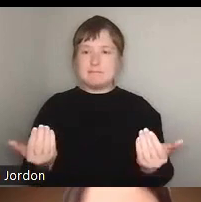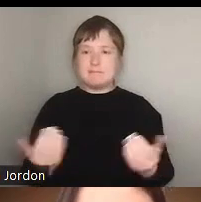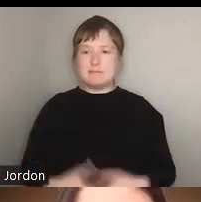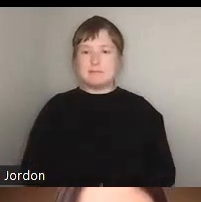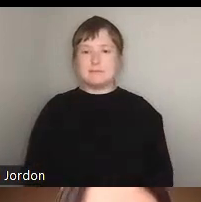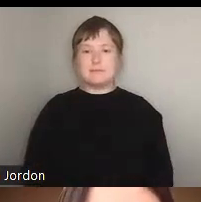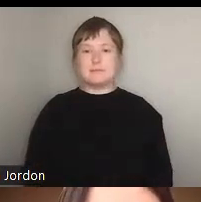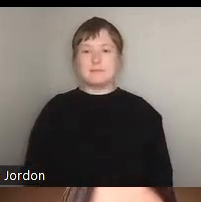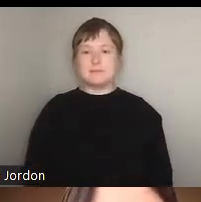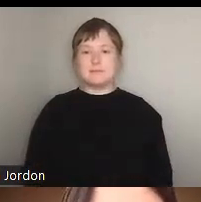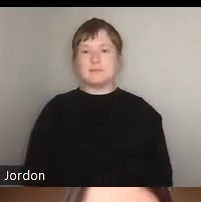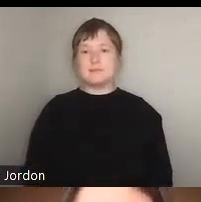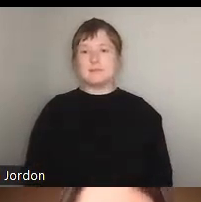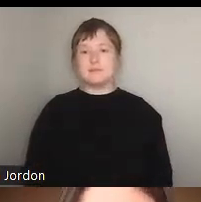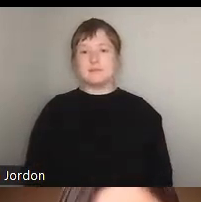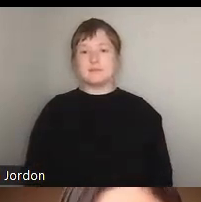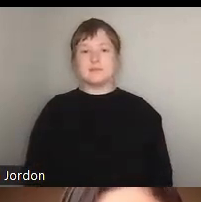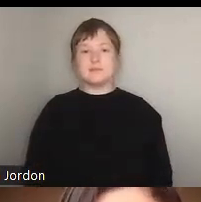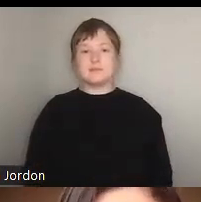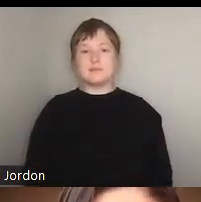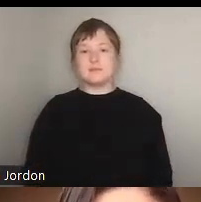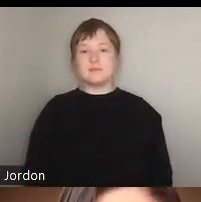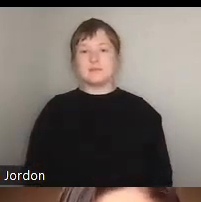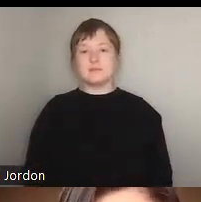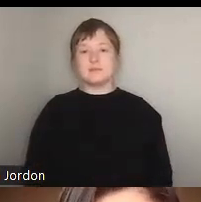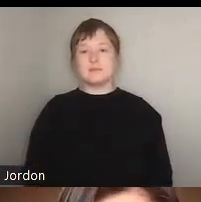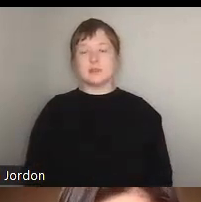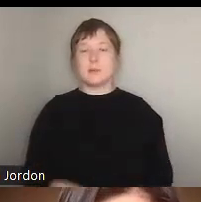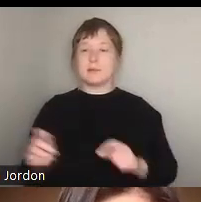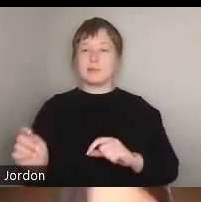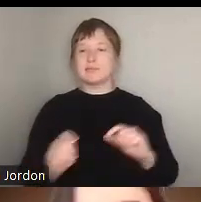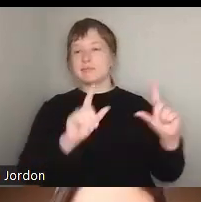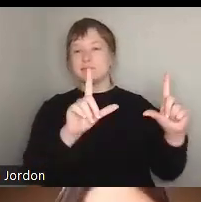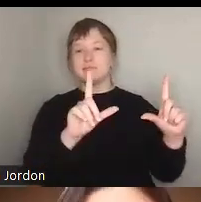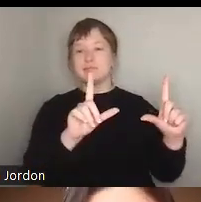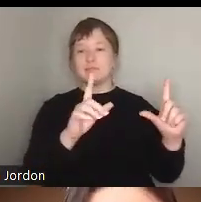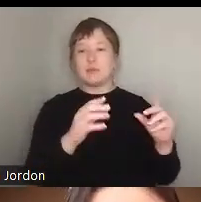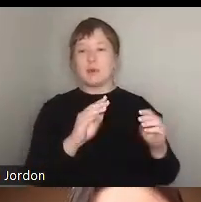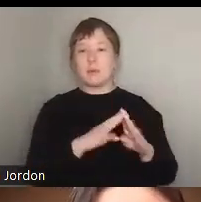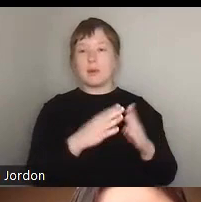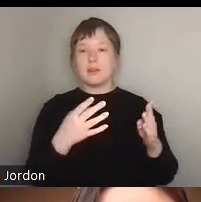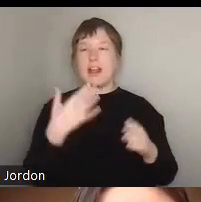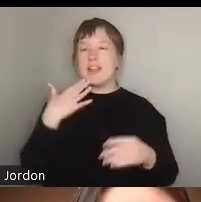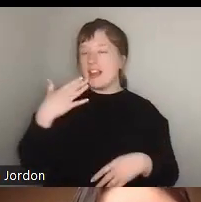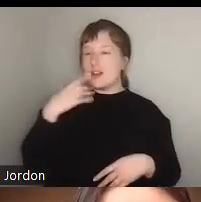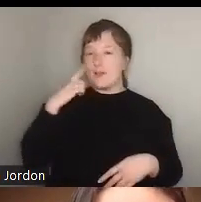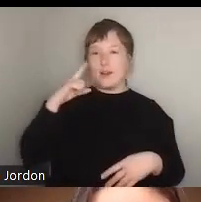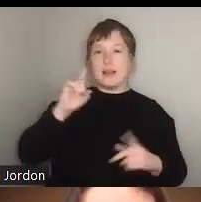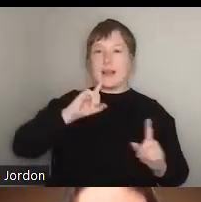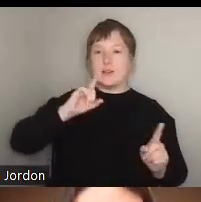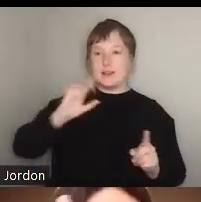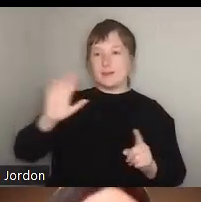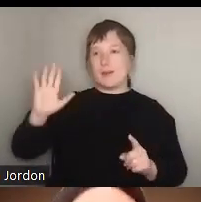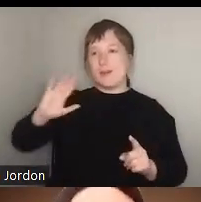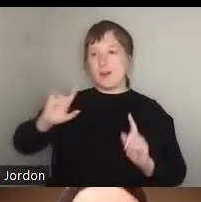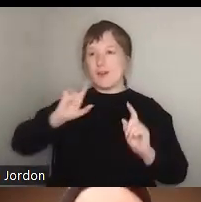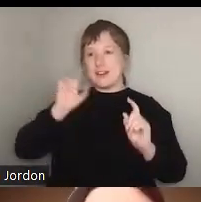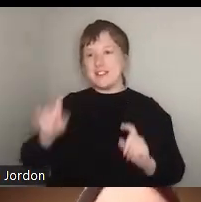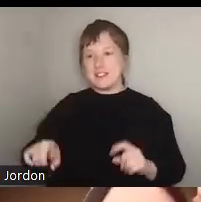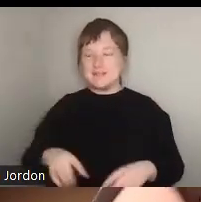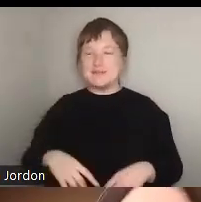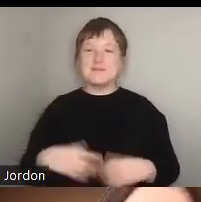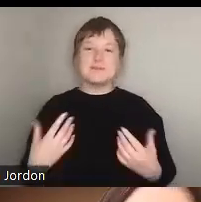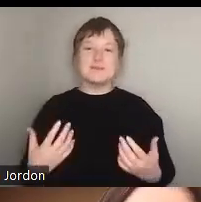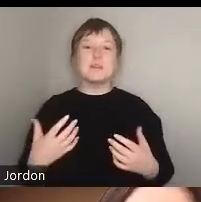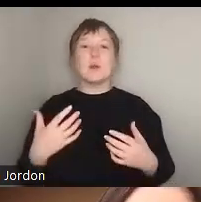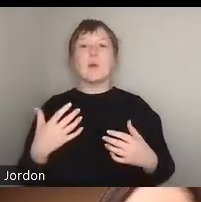I'm going to open up my chat so I can see. Thanks for answering the earlier question. So the question